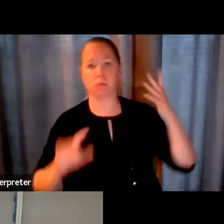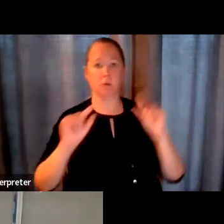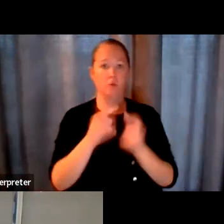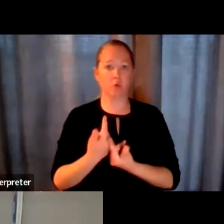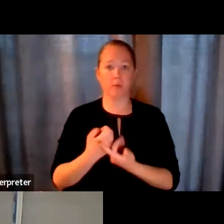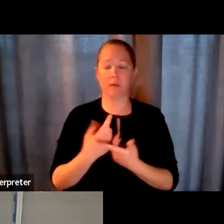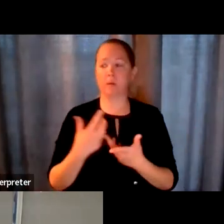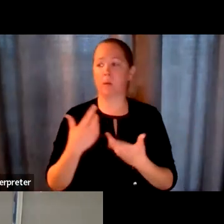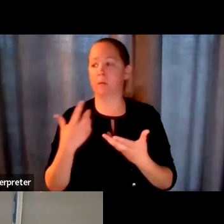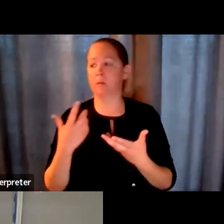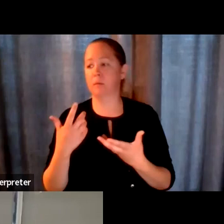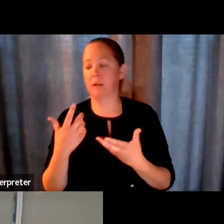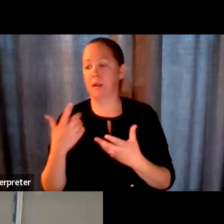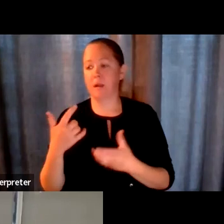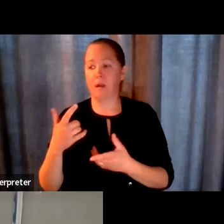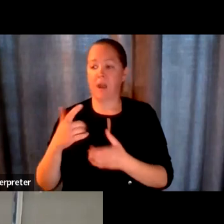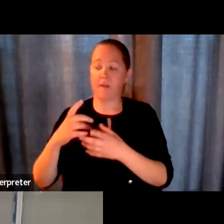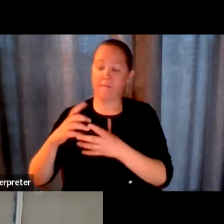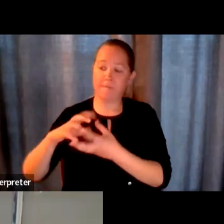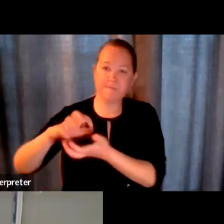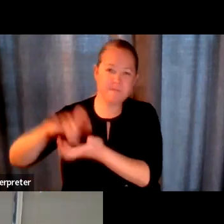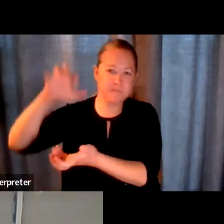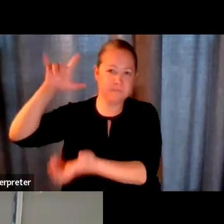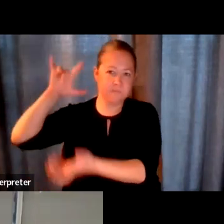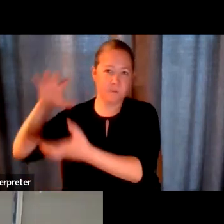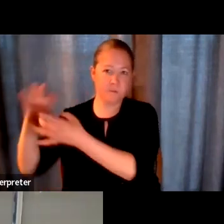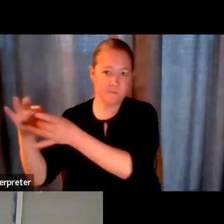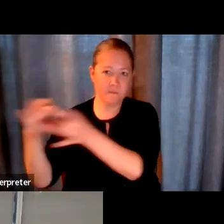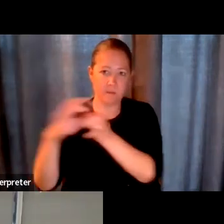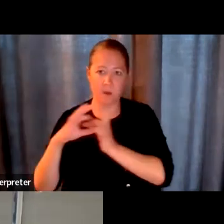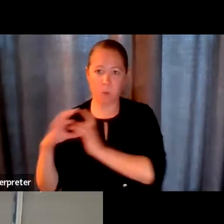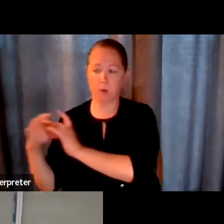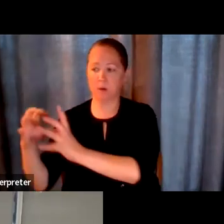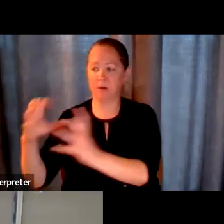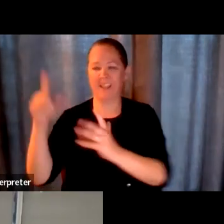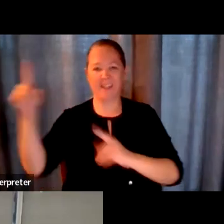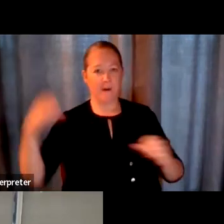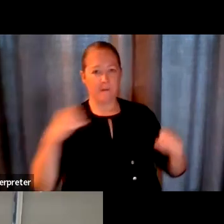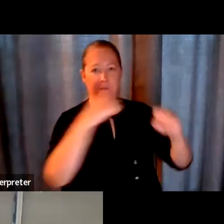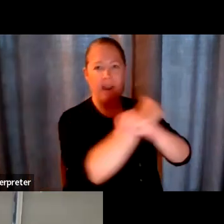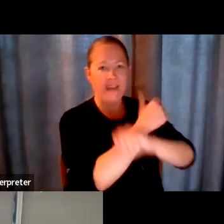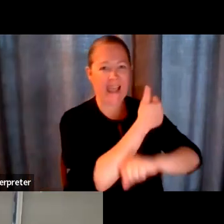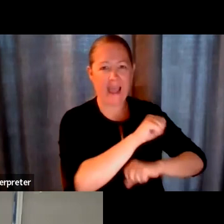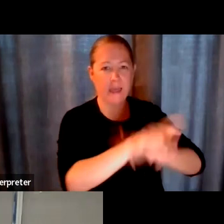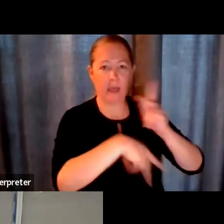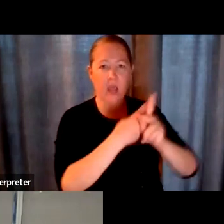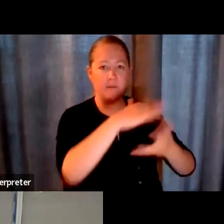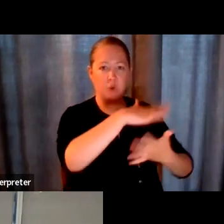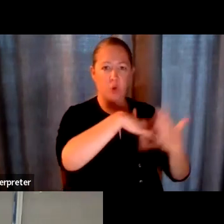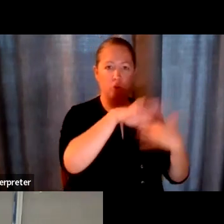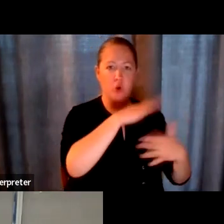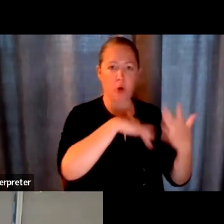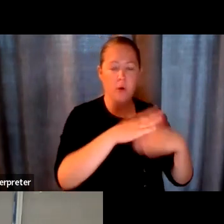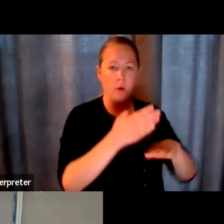basically like a well-funded community that is fighting any social progress, right? And trying to